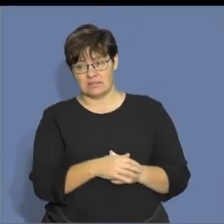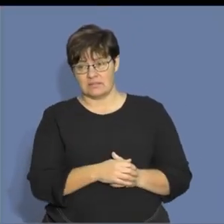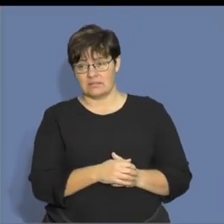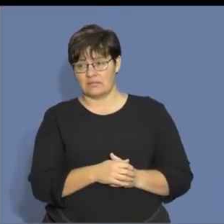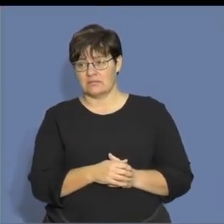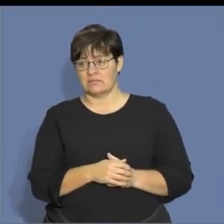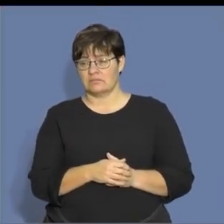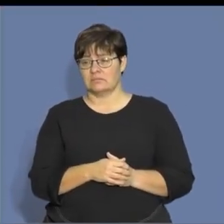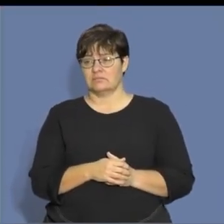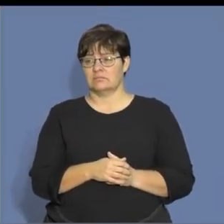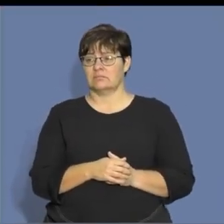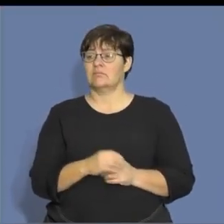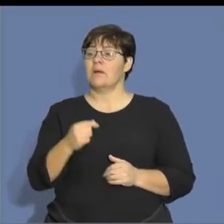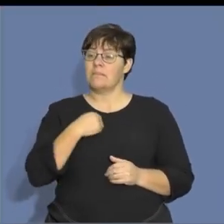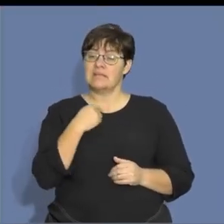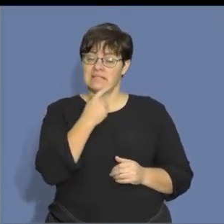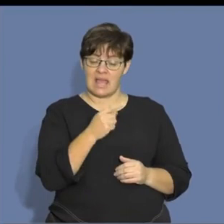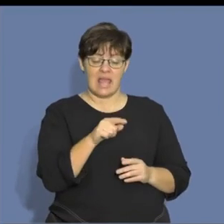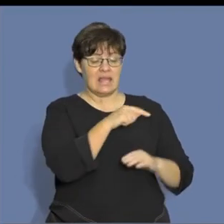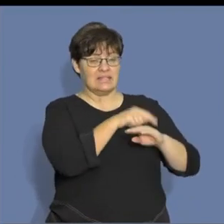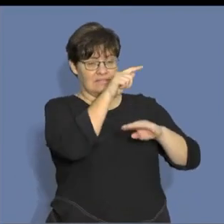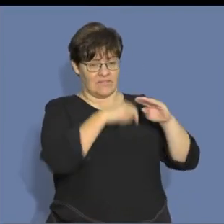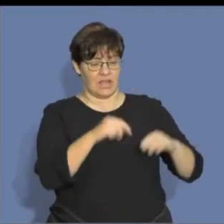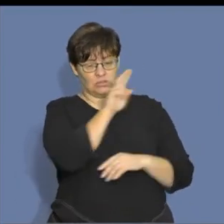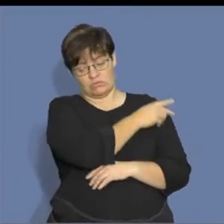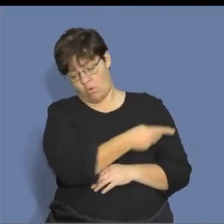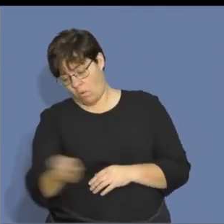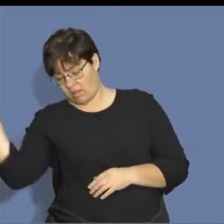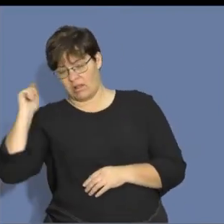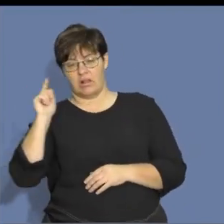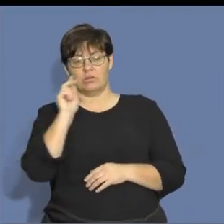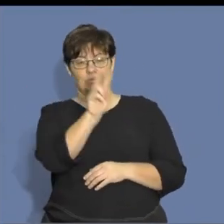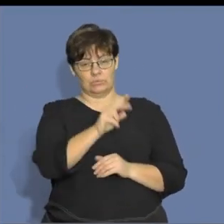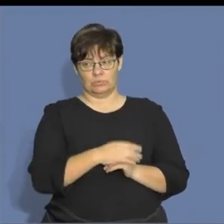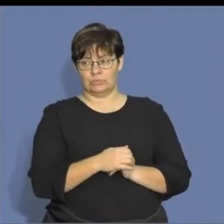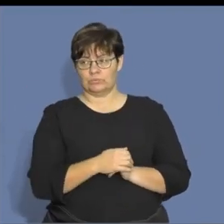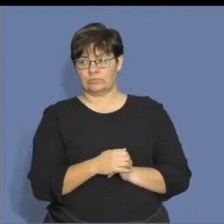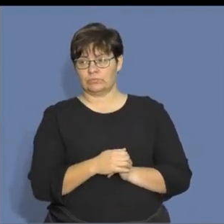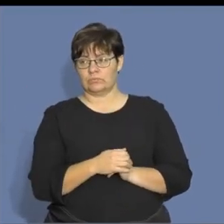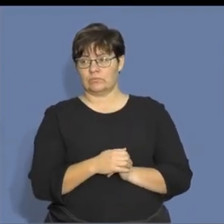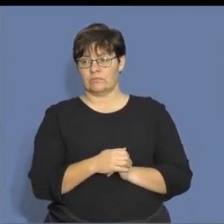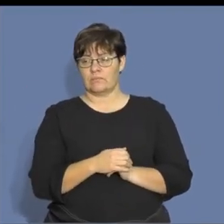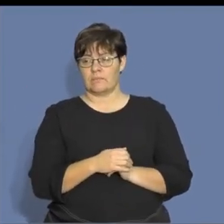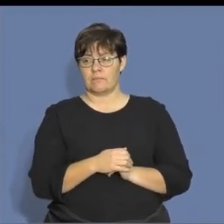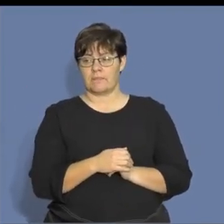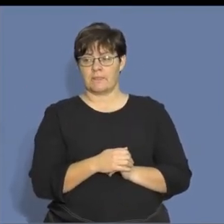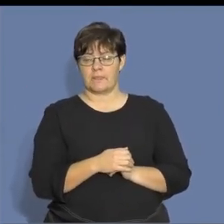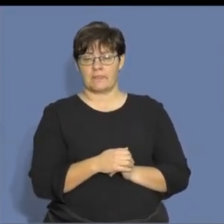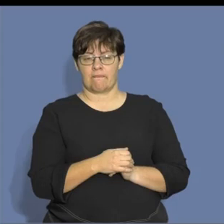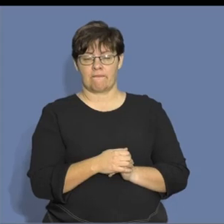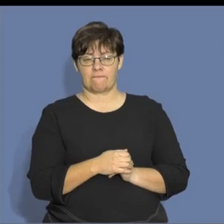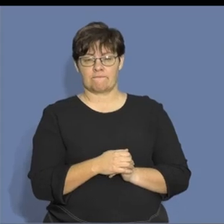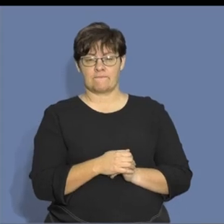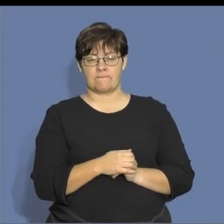all of that, is I can go and divide the whole left by 2 and the whole right by